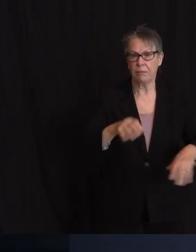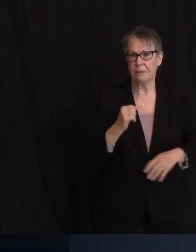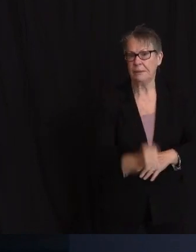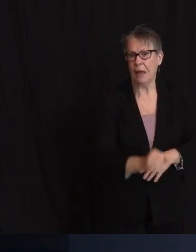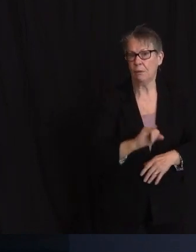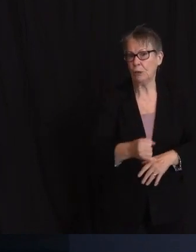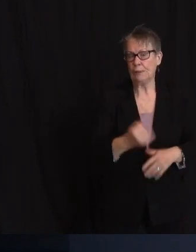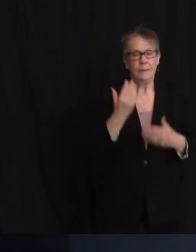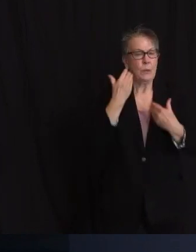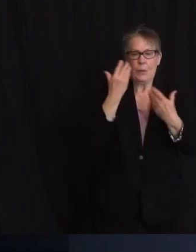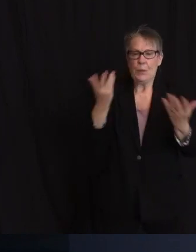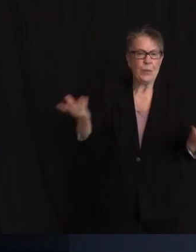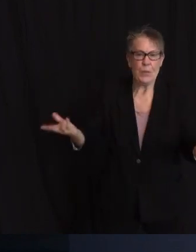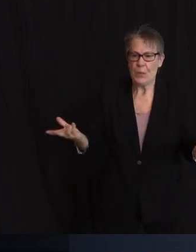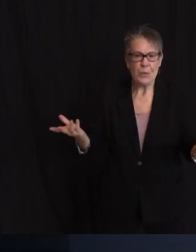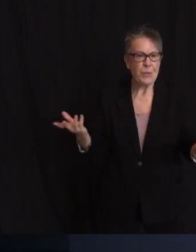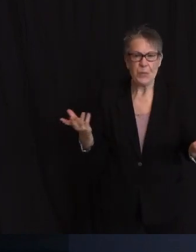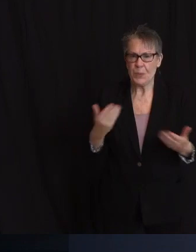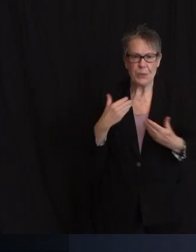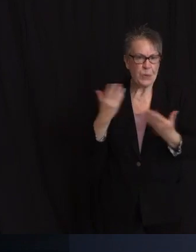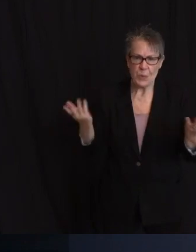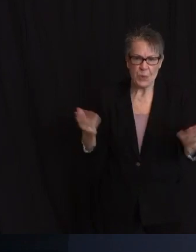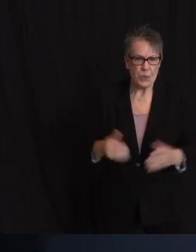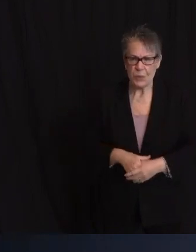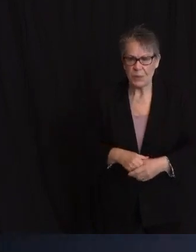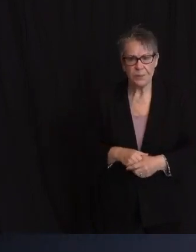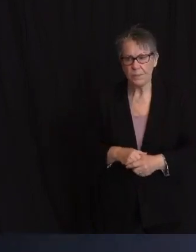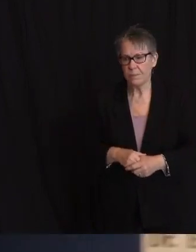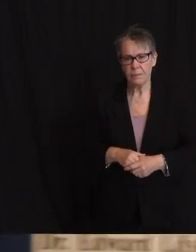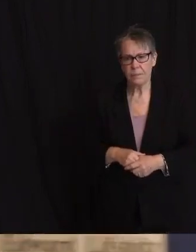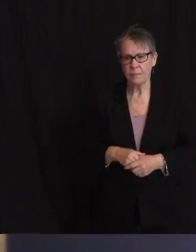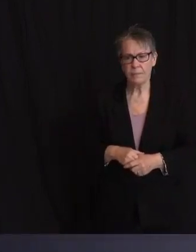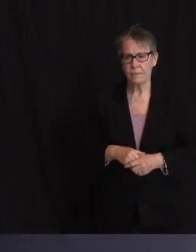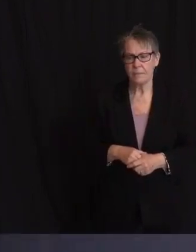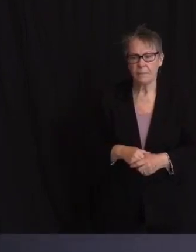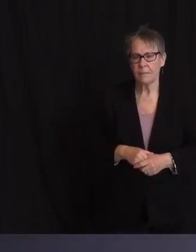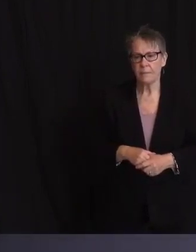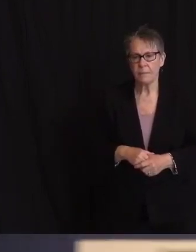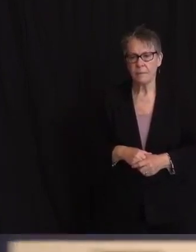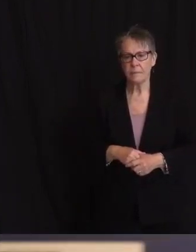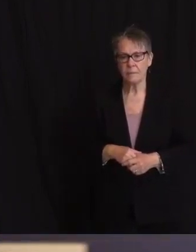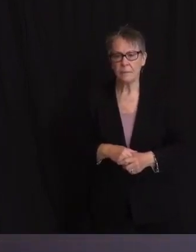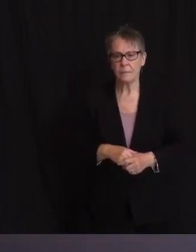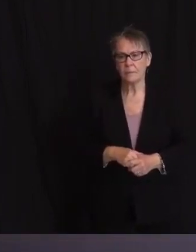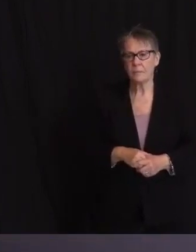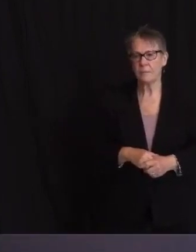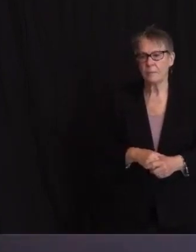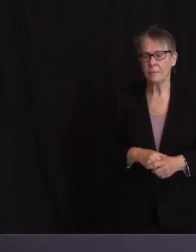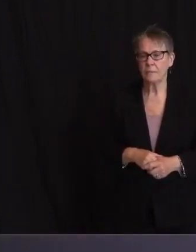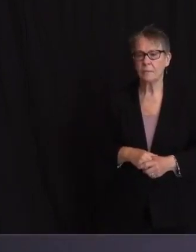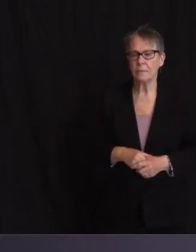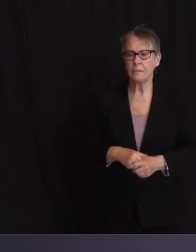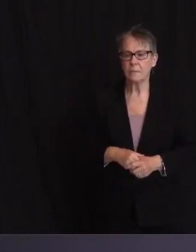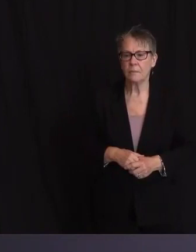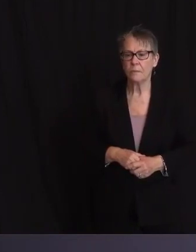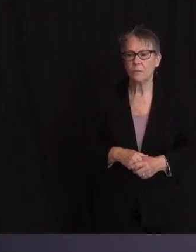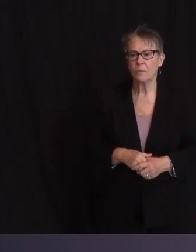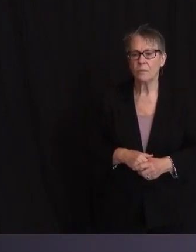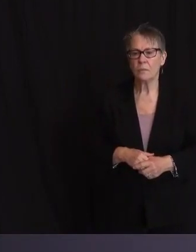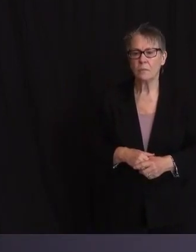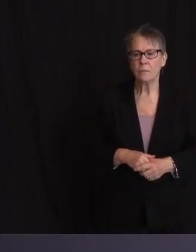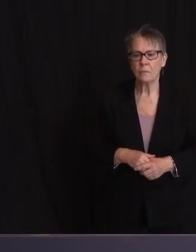don't know. Elise, I think this is on there, just to repeat, this is, I think, today's census on Vineland.